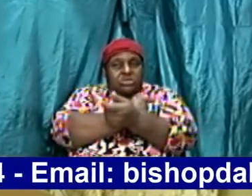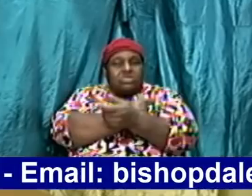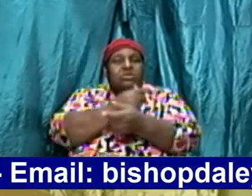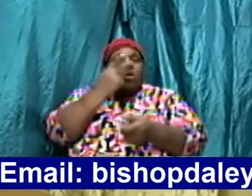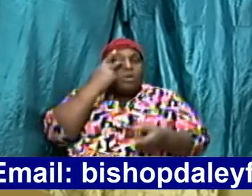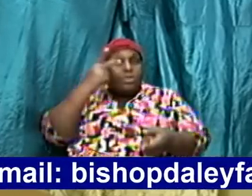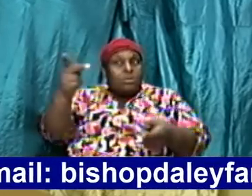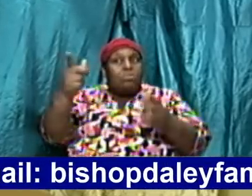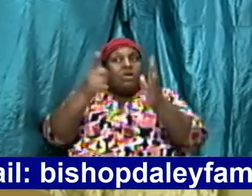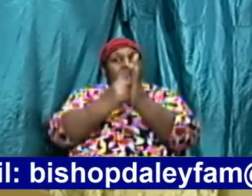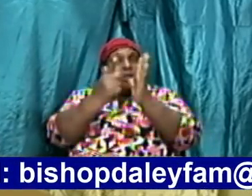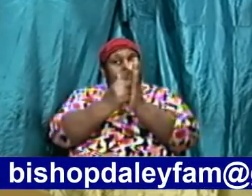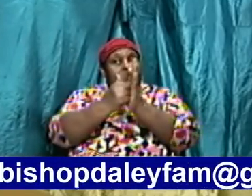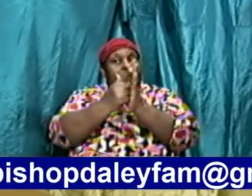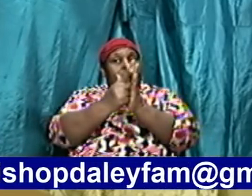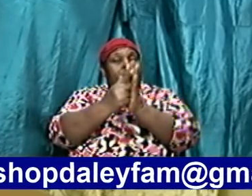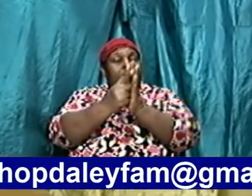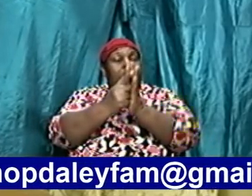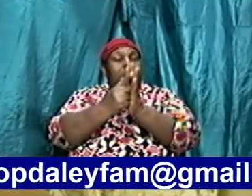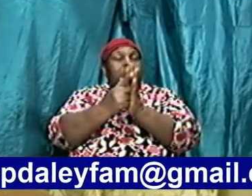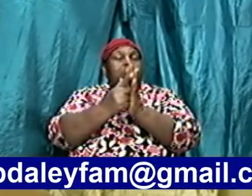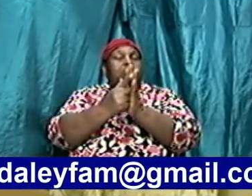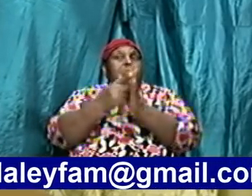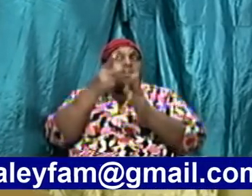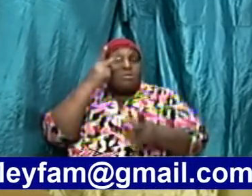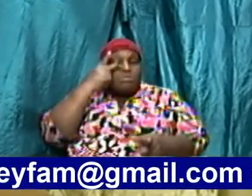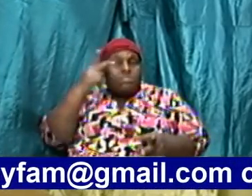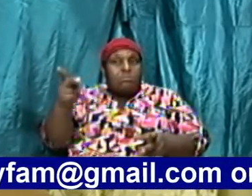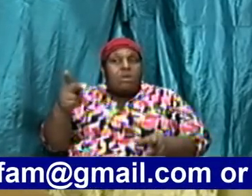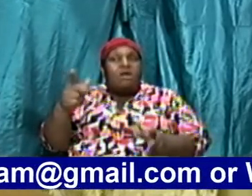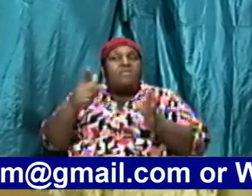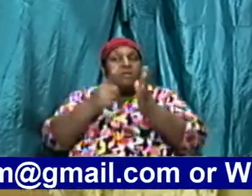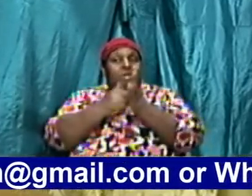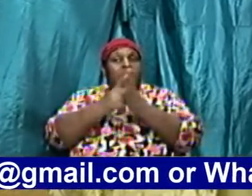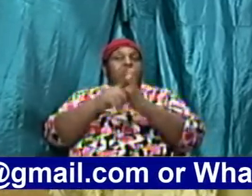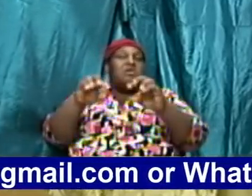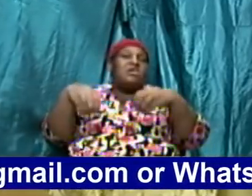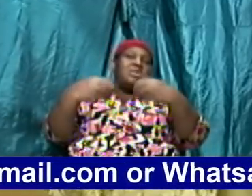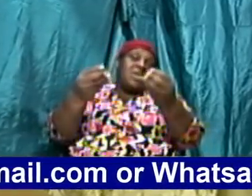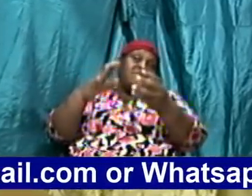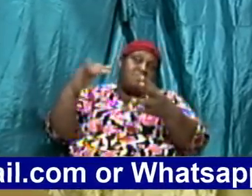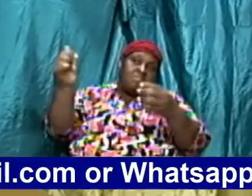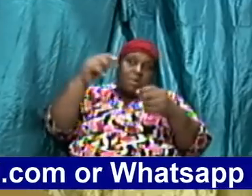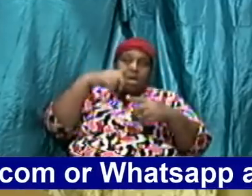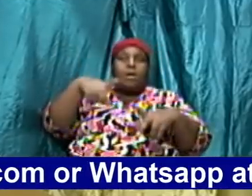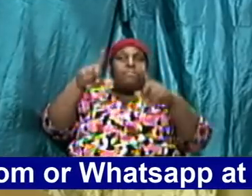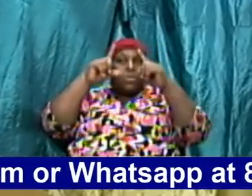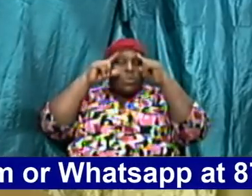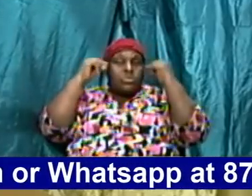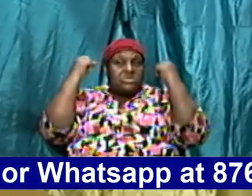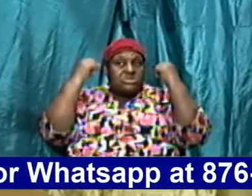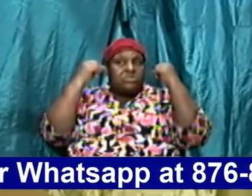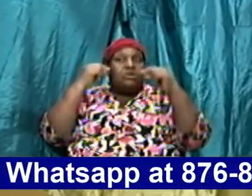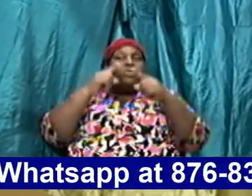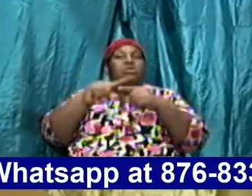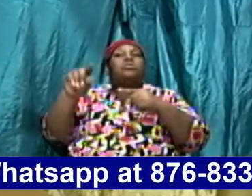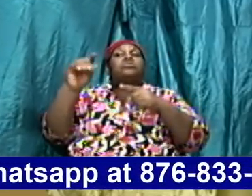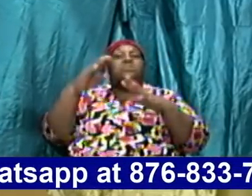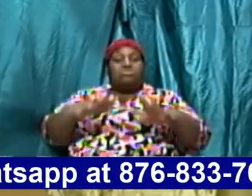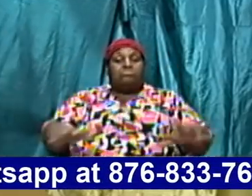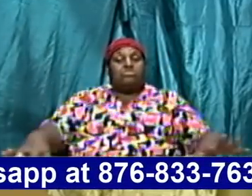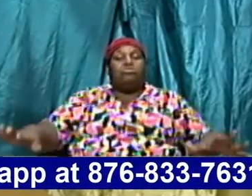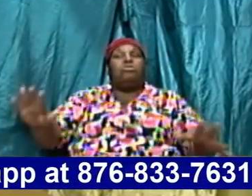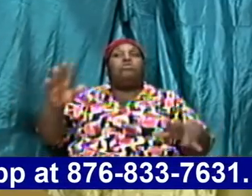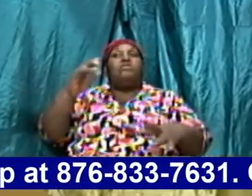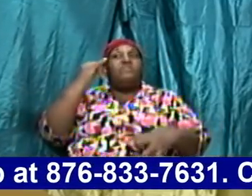what it represented. We look at the fact that the law was given by Moses and was given to the children of Israel.